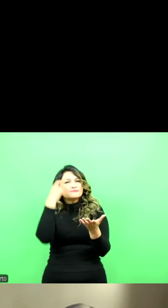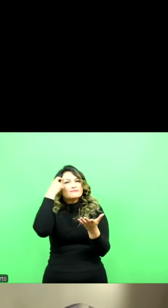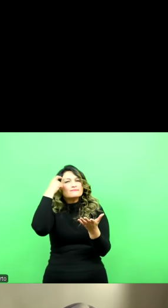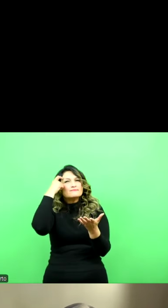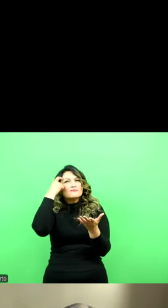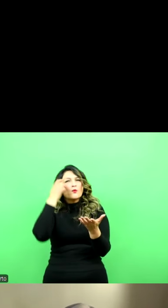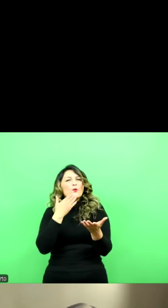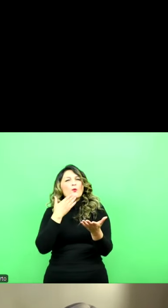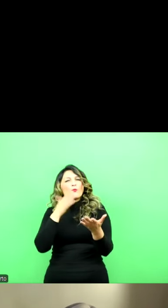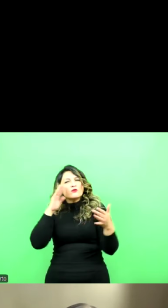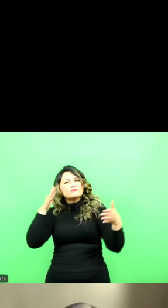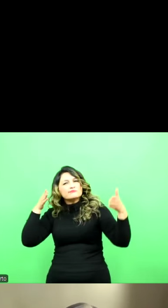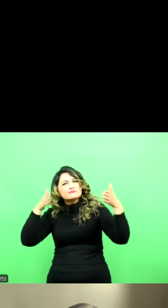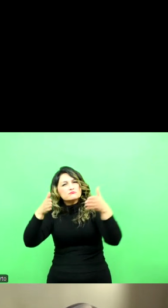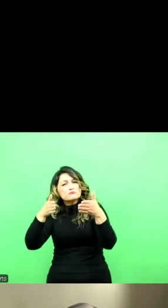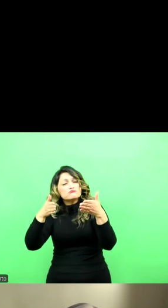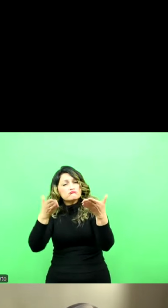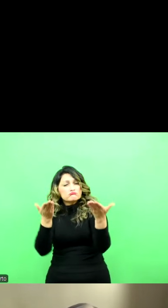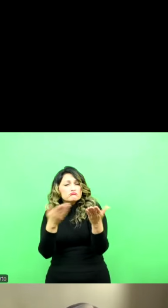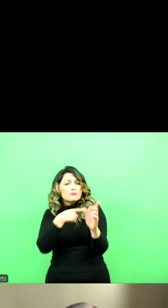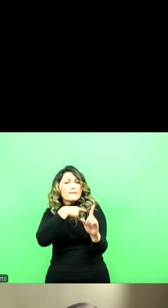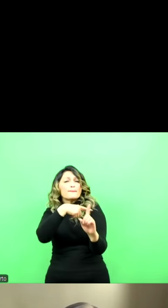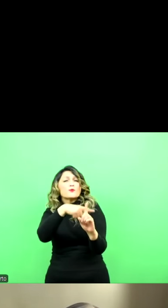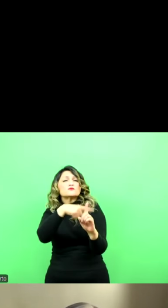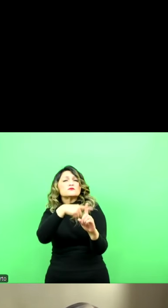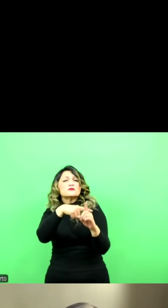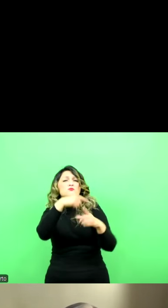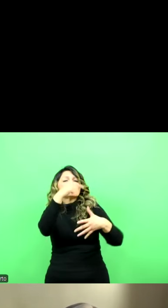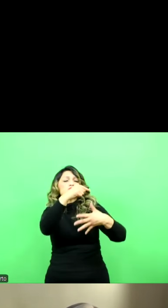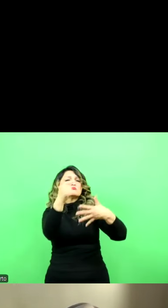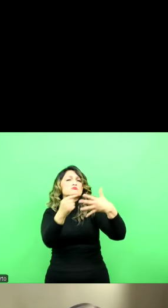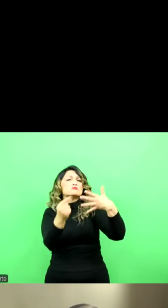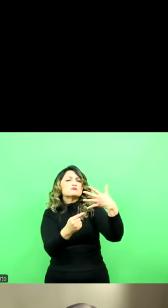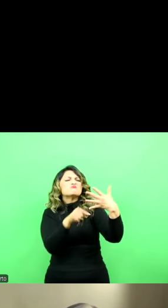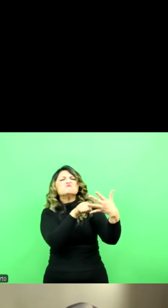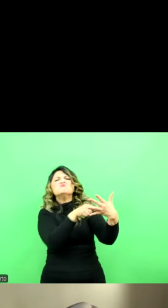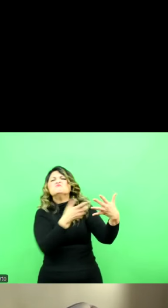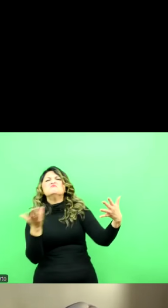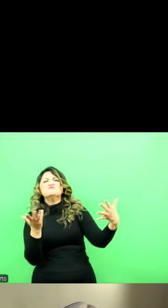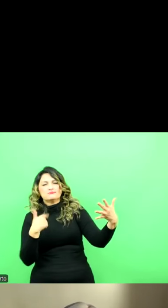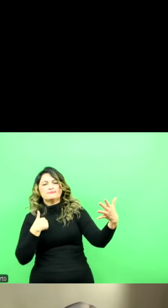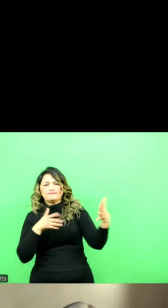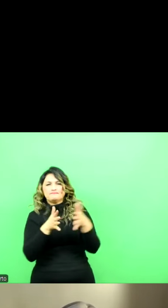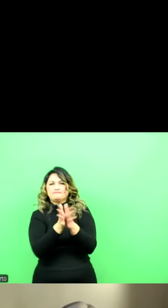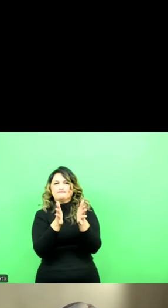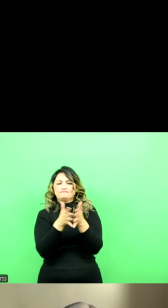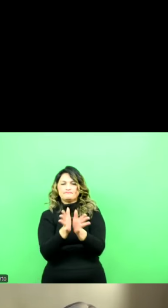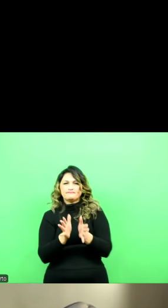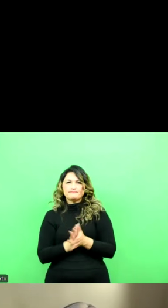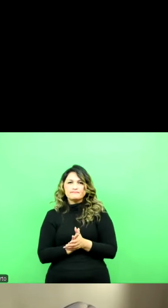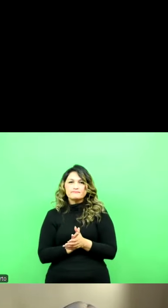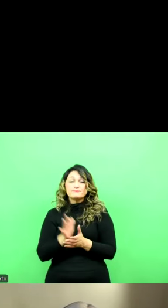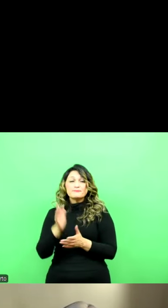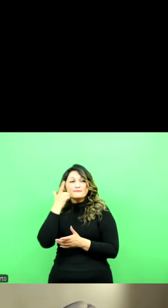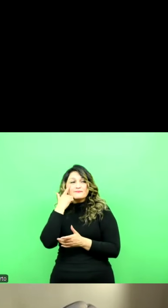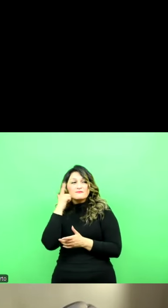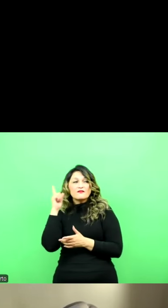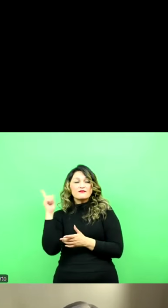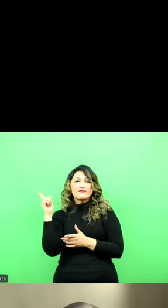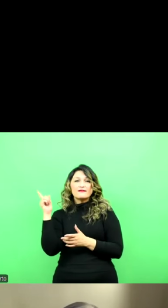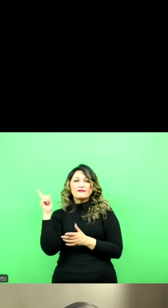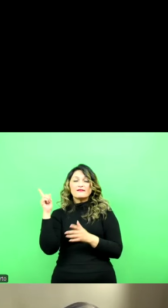indicated, the numbers tell us that we must pay attention here. In 5 years, 1 in every 6 people in the world will be